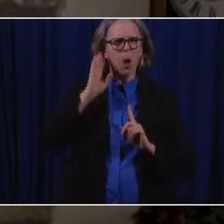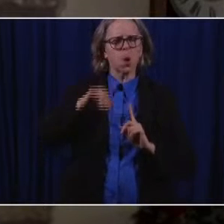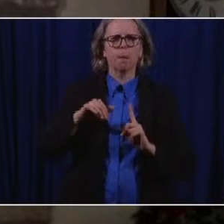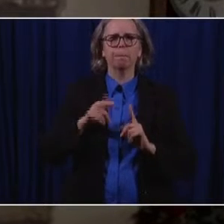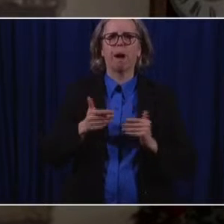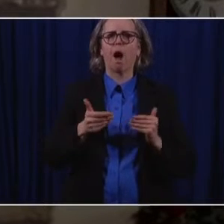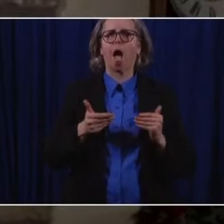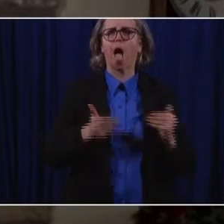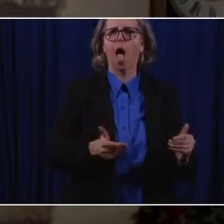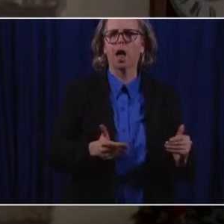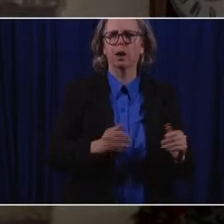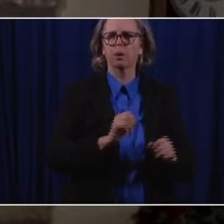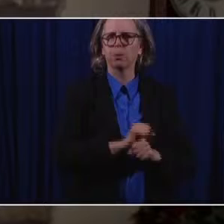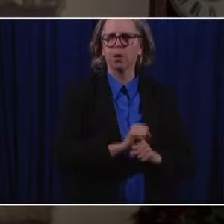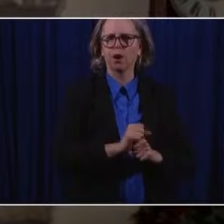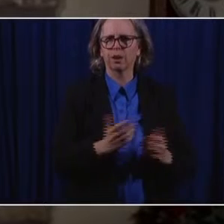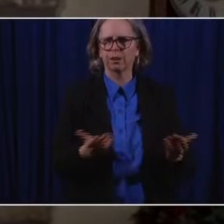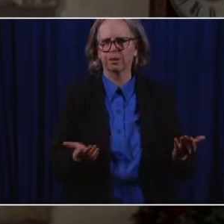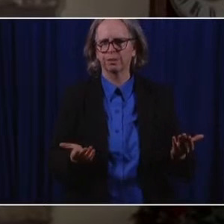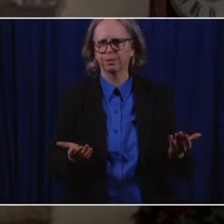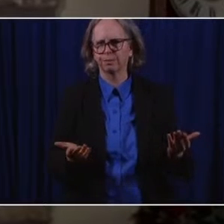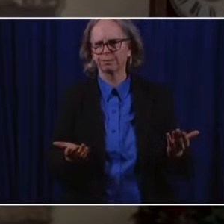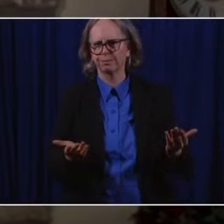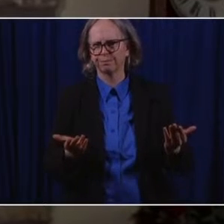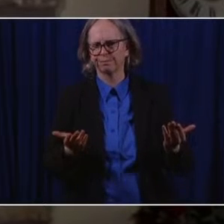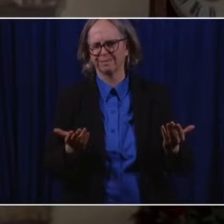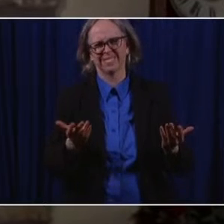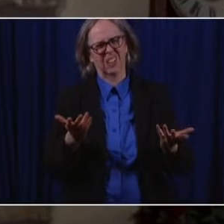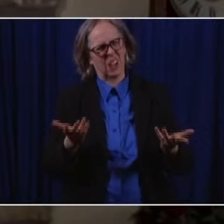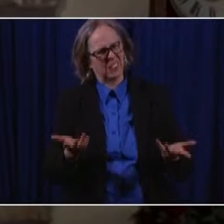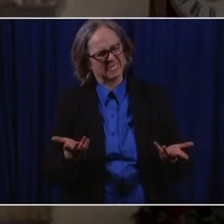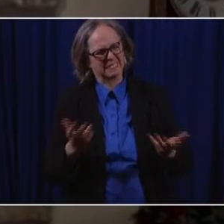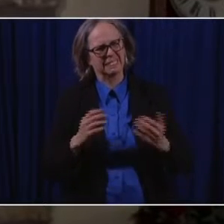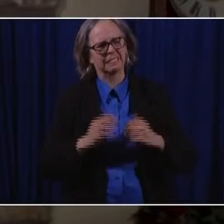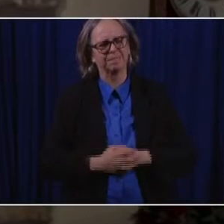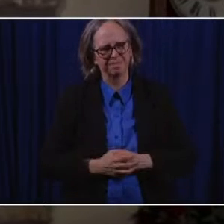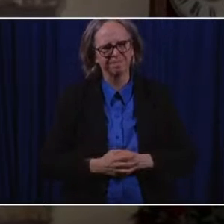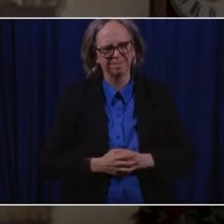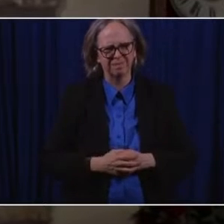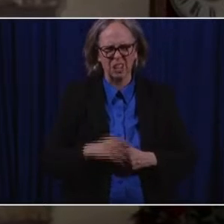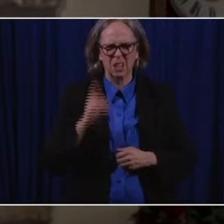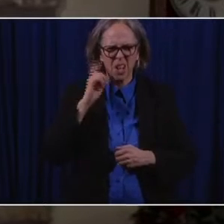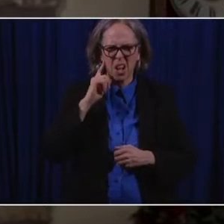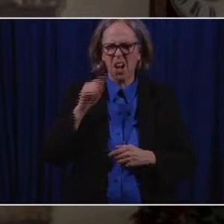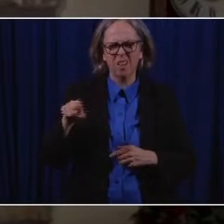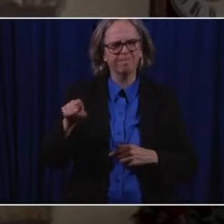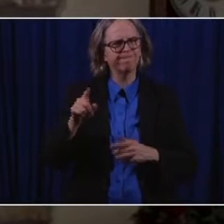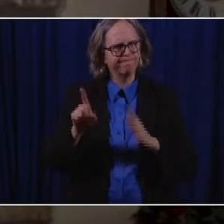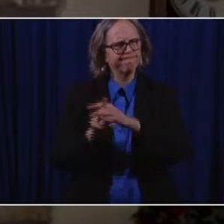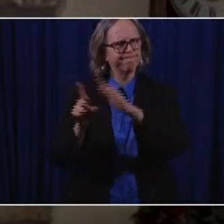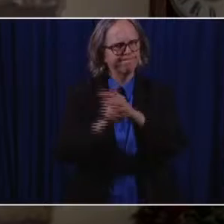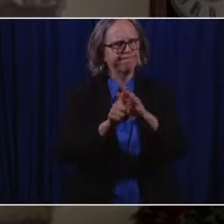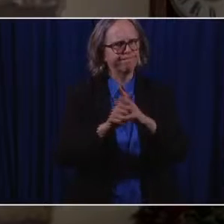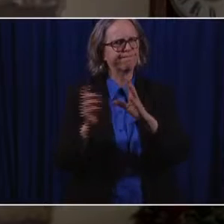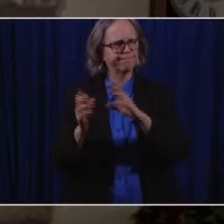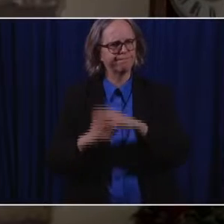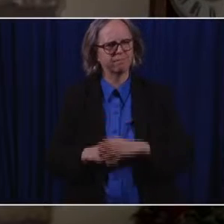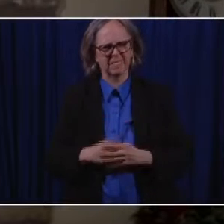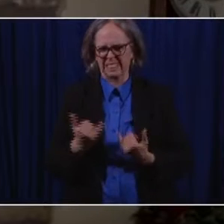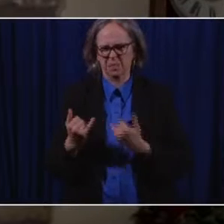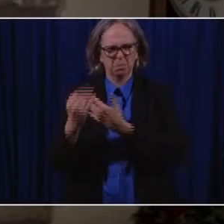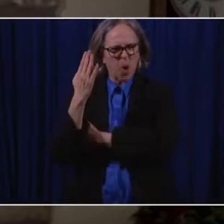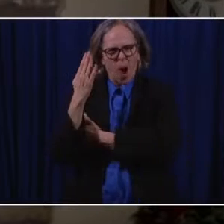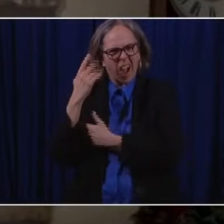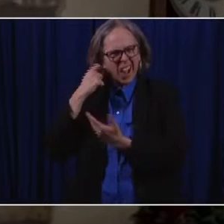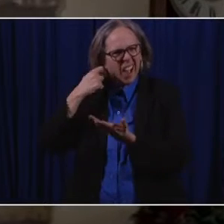and still went about their business. We had a conversation this morning on our morning call